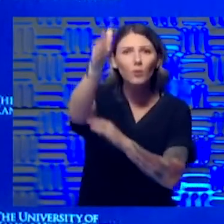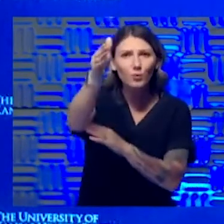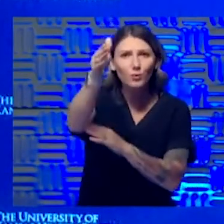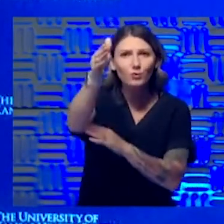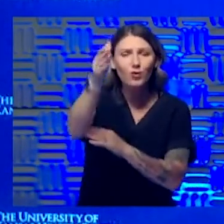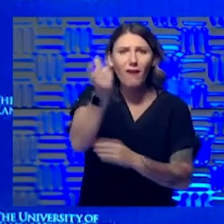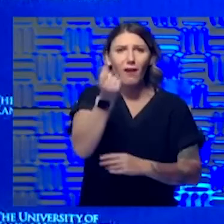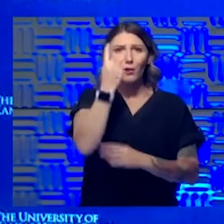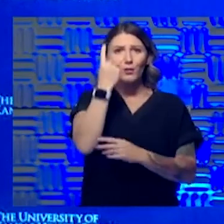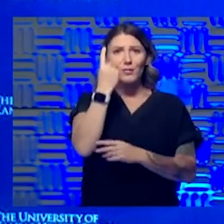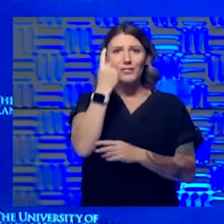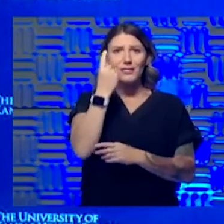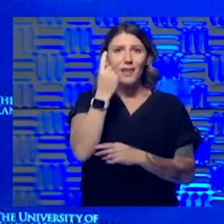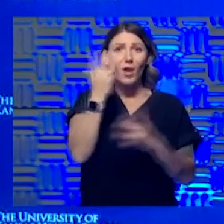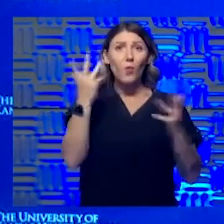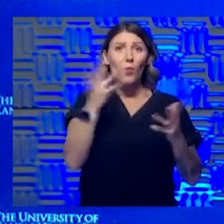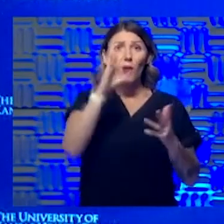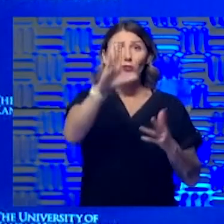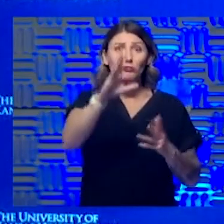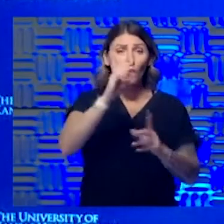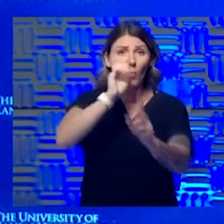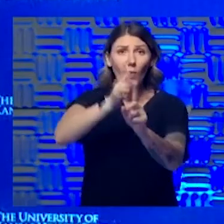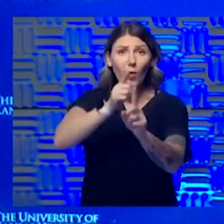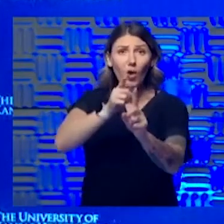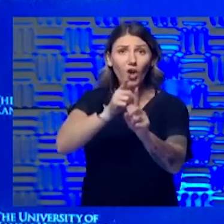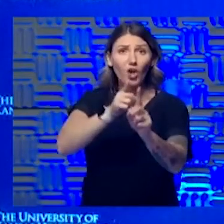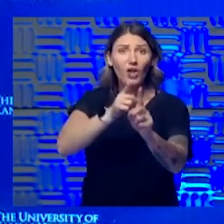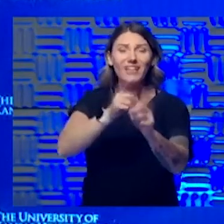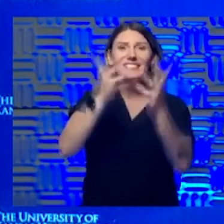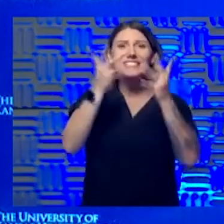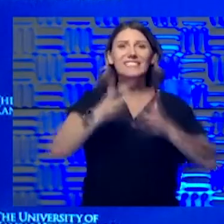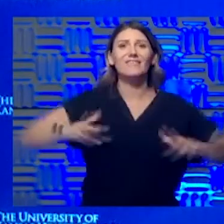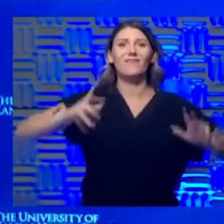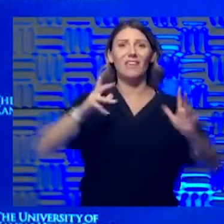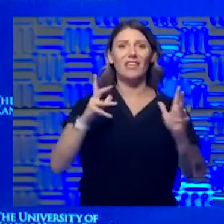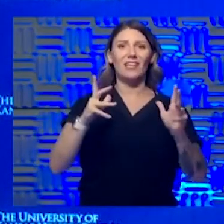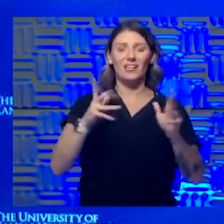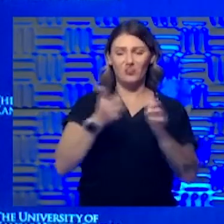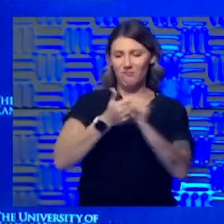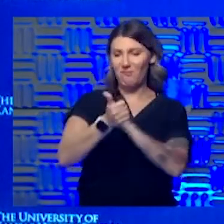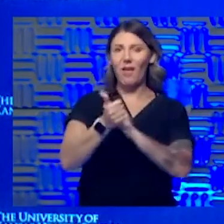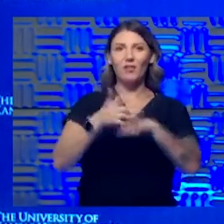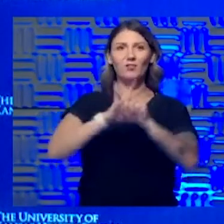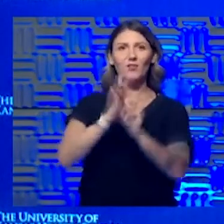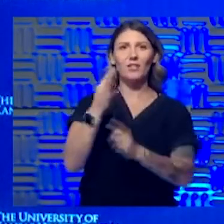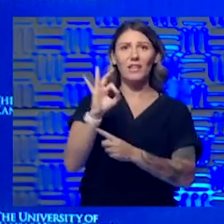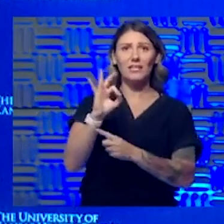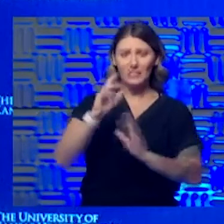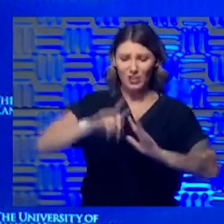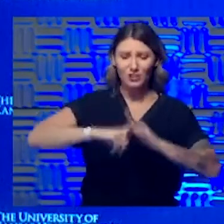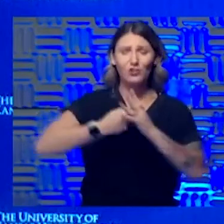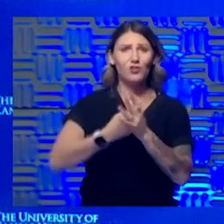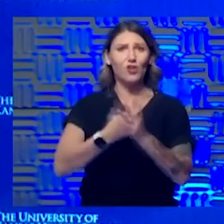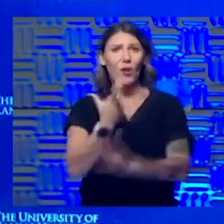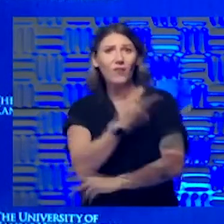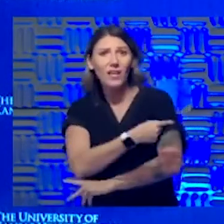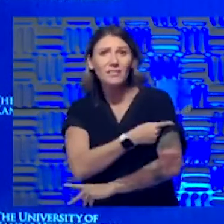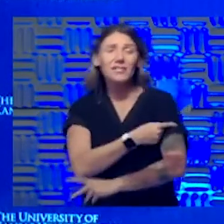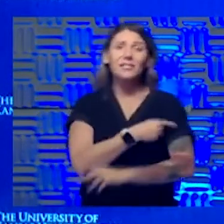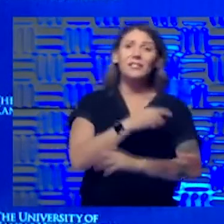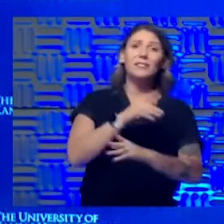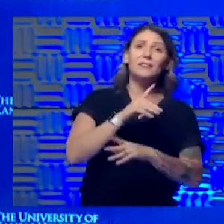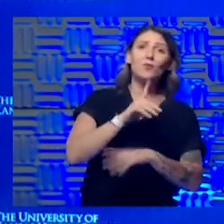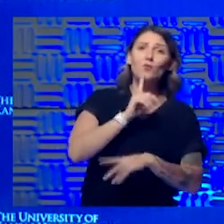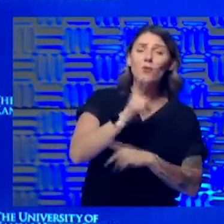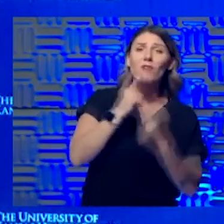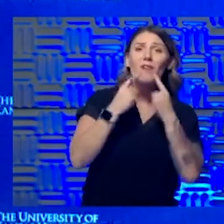and knowing that really what you're aiming for is to get past the next few months. We start getting vaccinations, we start getting effective therapy when it's